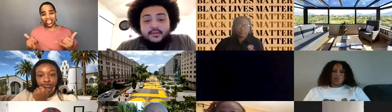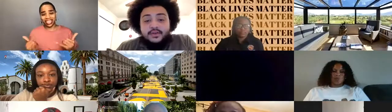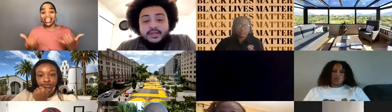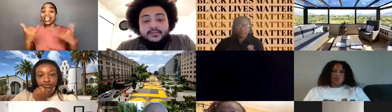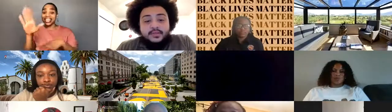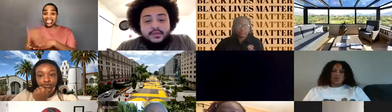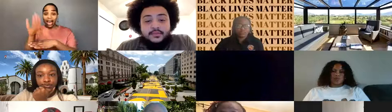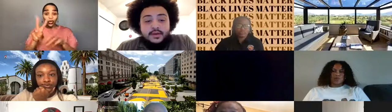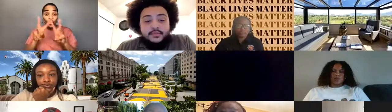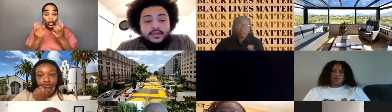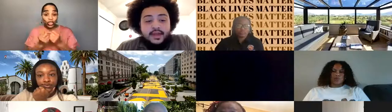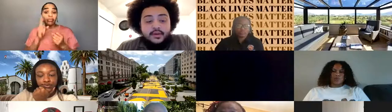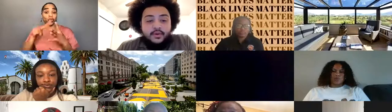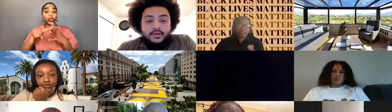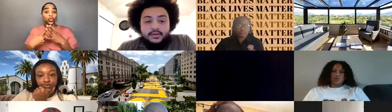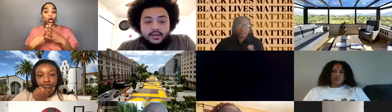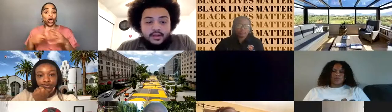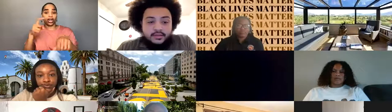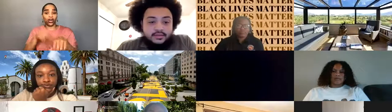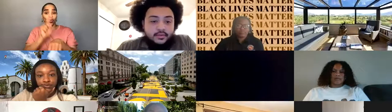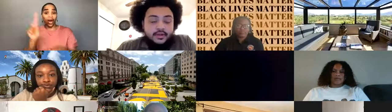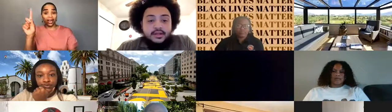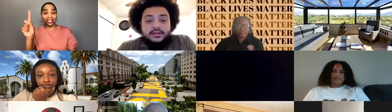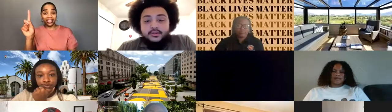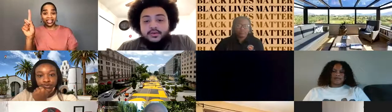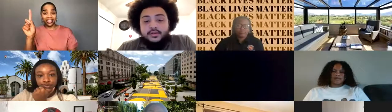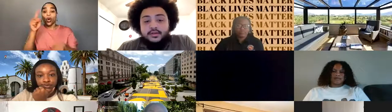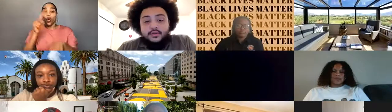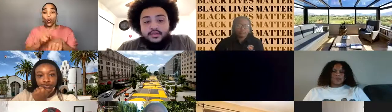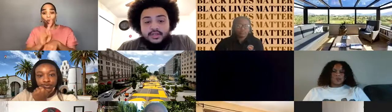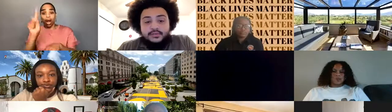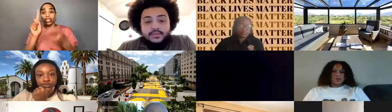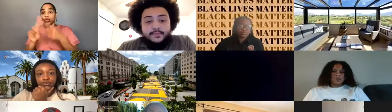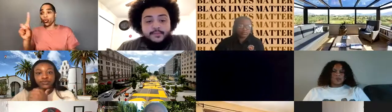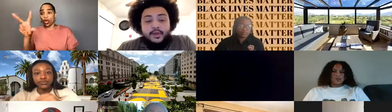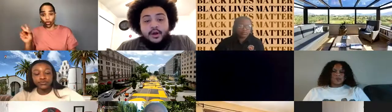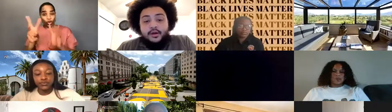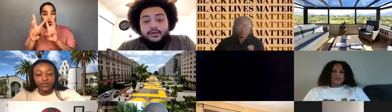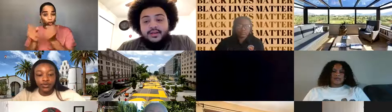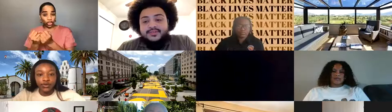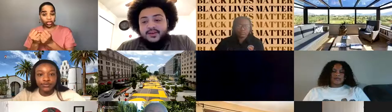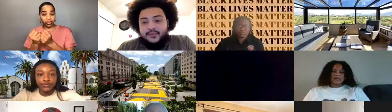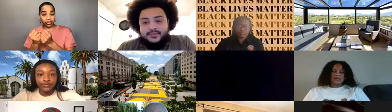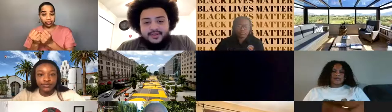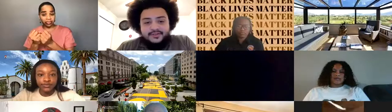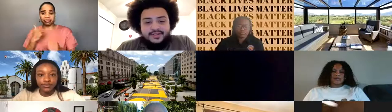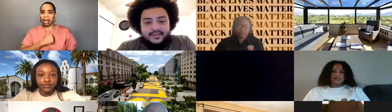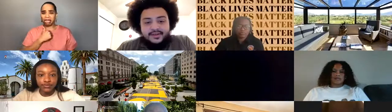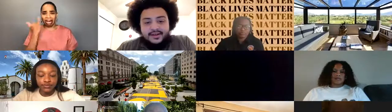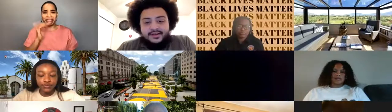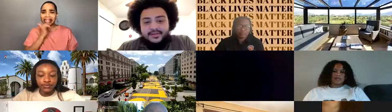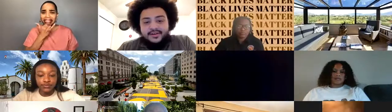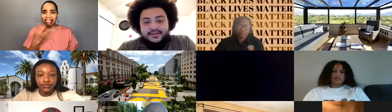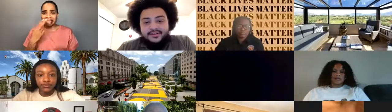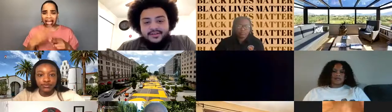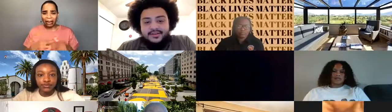afternoon workshops will begin promptly at 1 o'clock. So the 1 o'clock to 1:30 workshops are, and I'm sorry for mispronouncing your name,